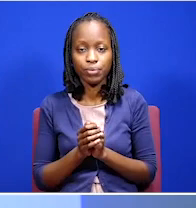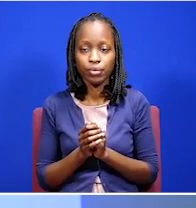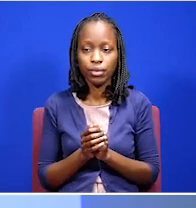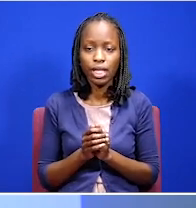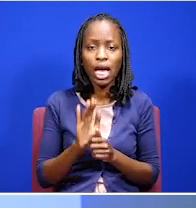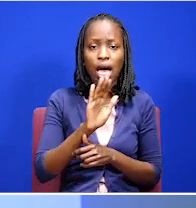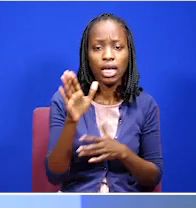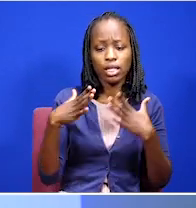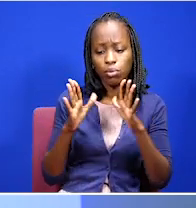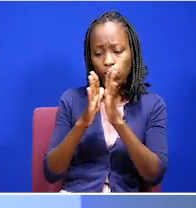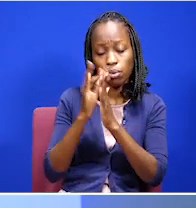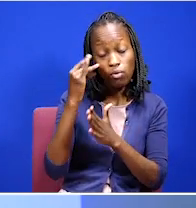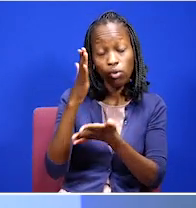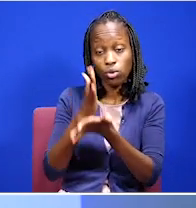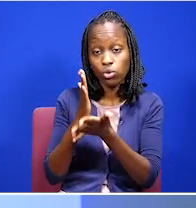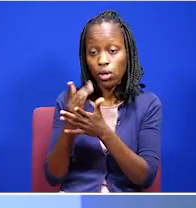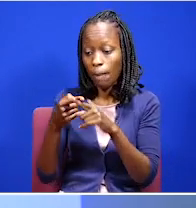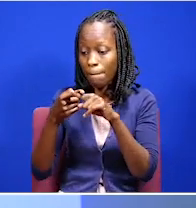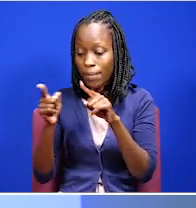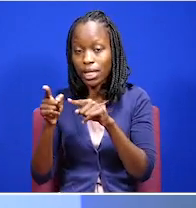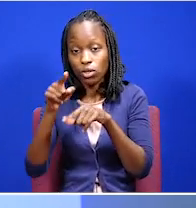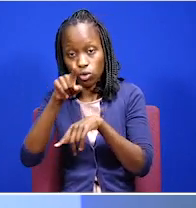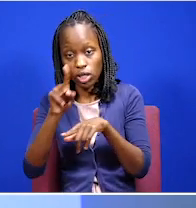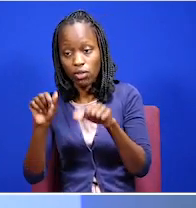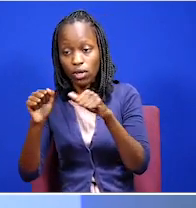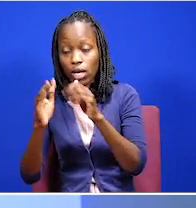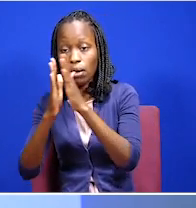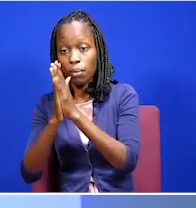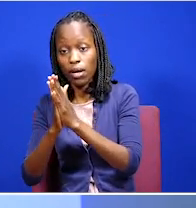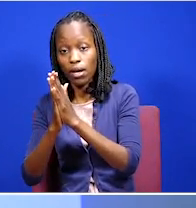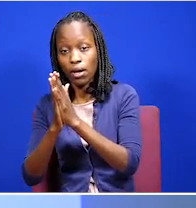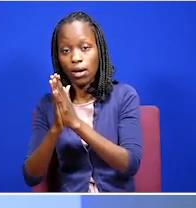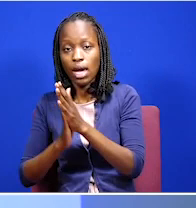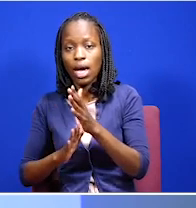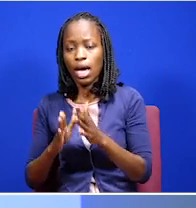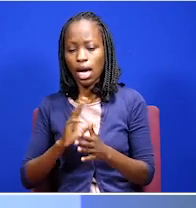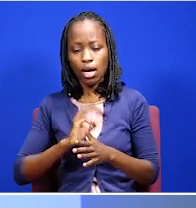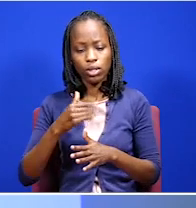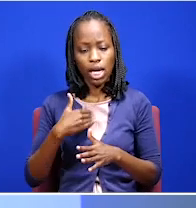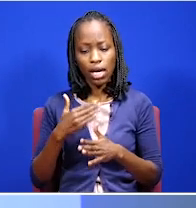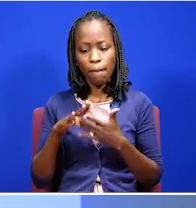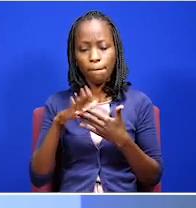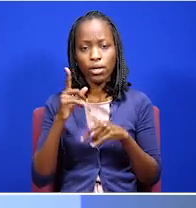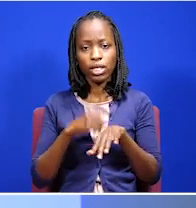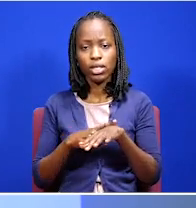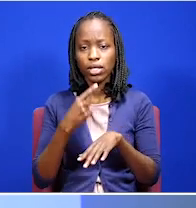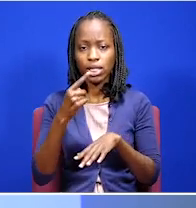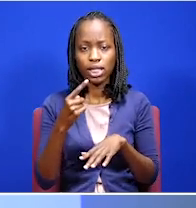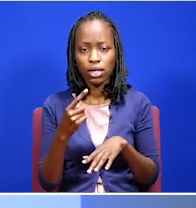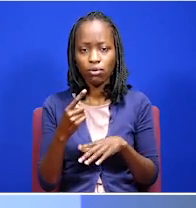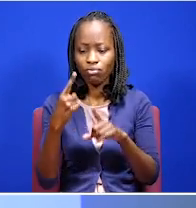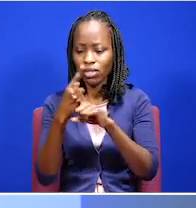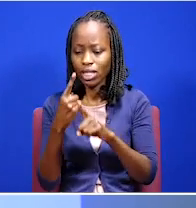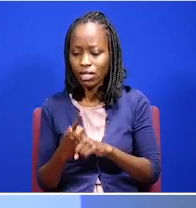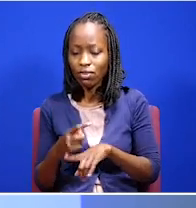practicing. Begin going to God in prayer. Begin, yes, ask people to pray for you, but go it yourself.